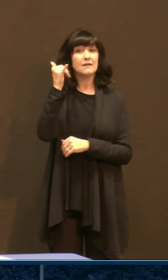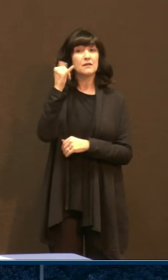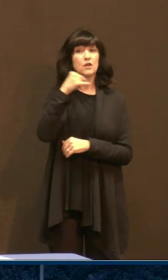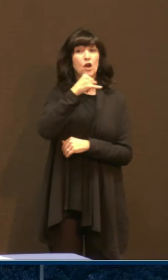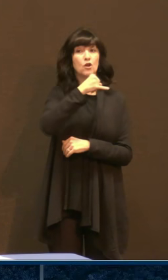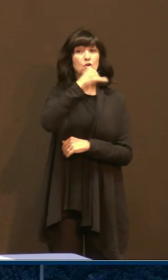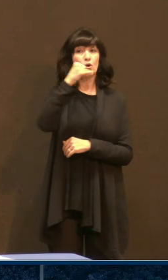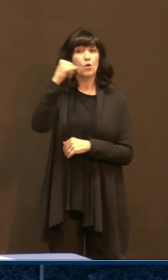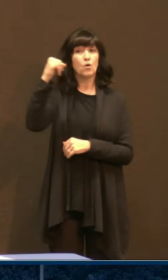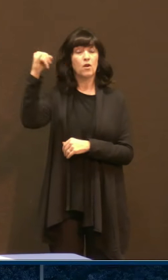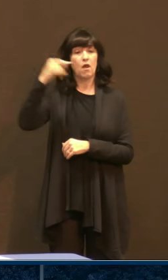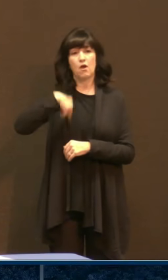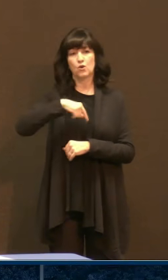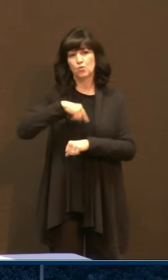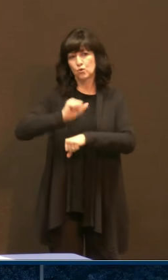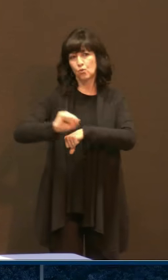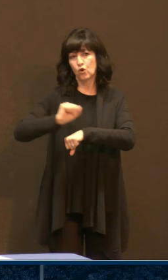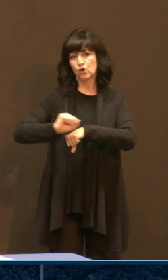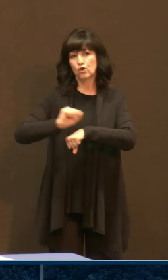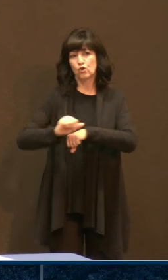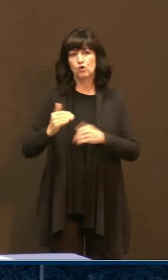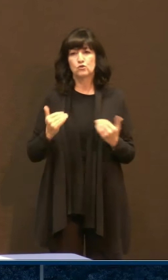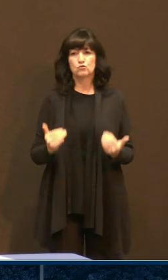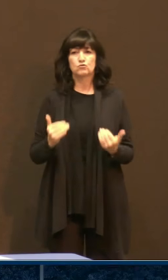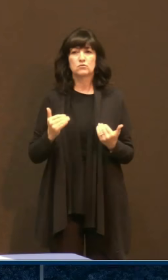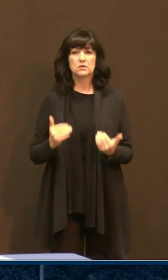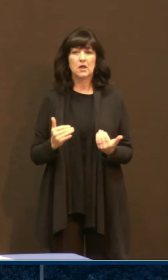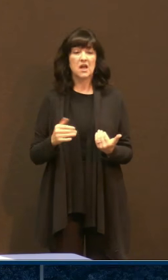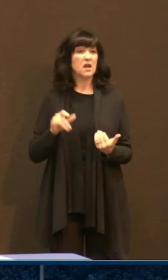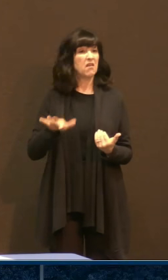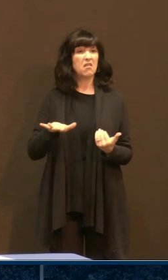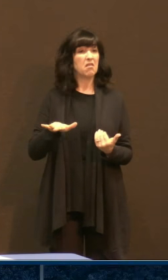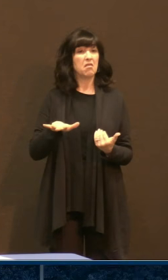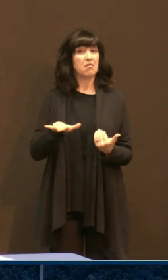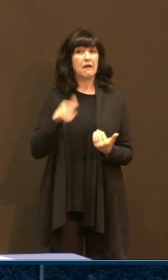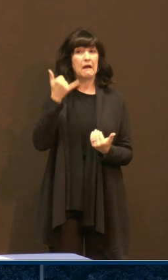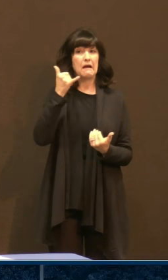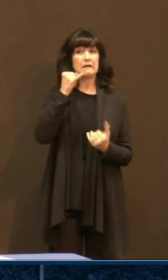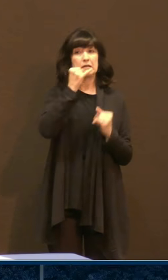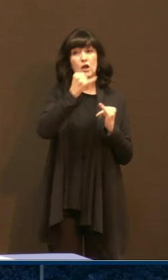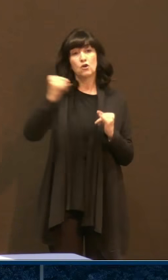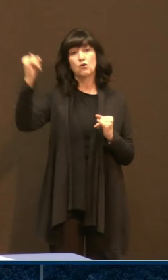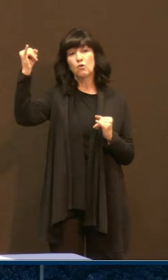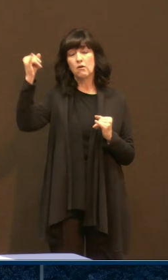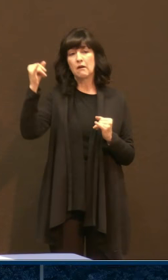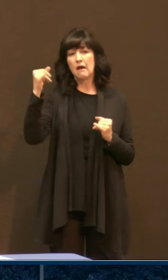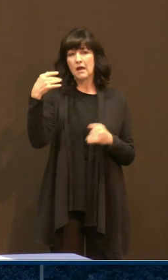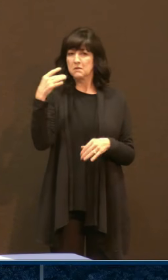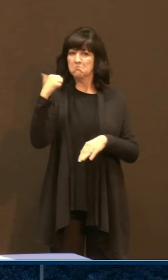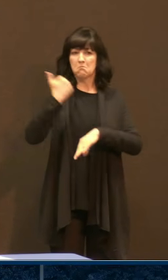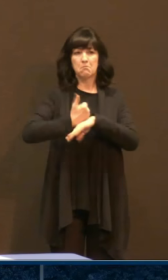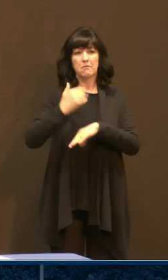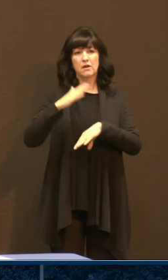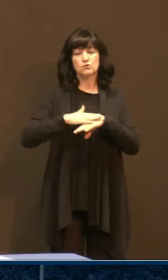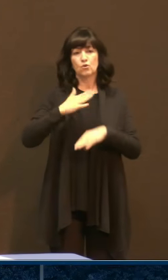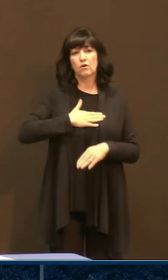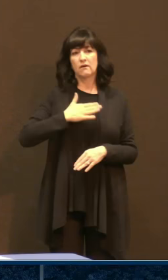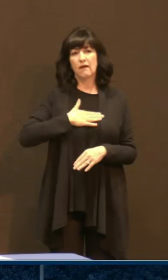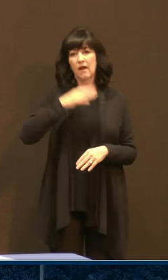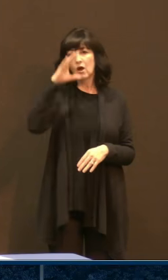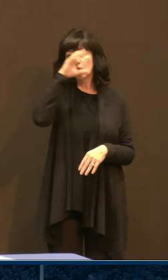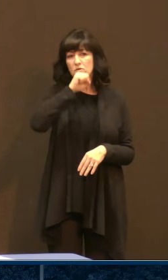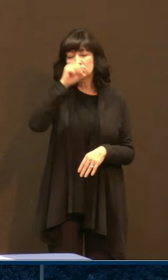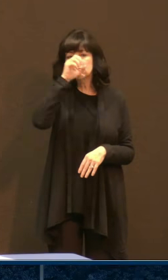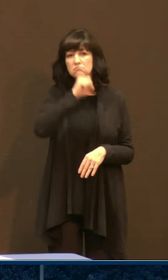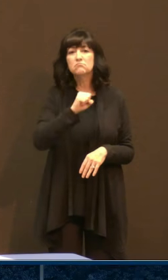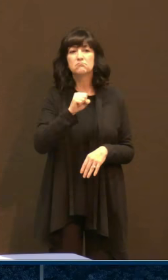we're working on today, just based on assumptions of the percentage increase each day in individual